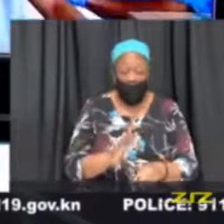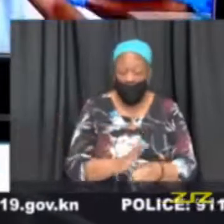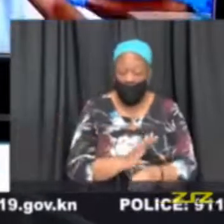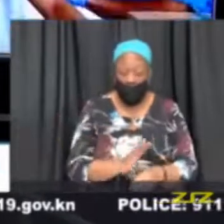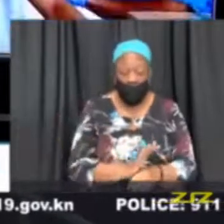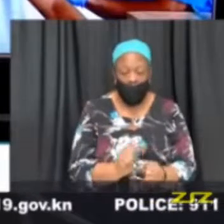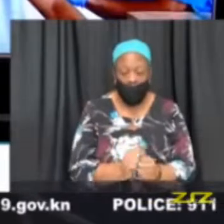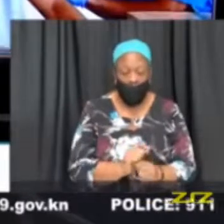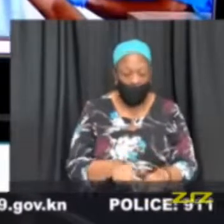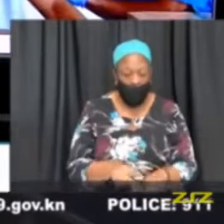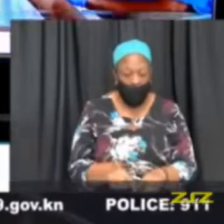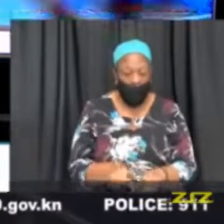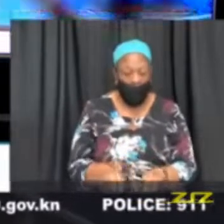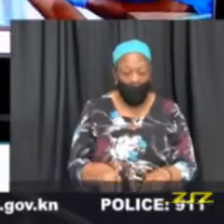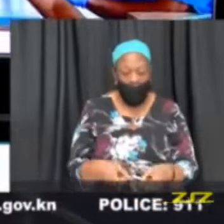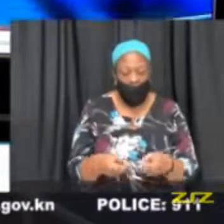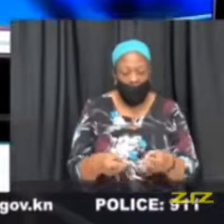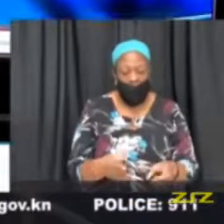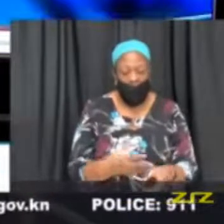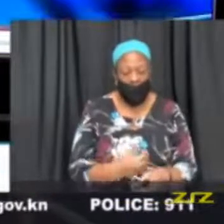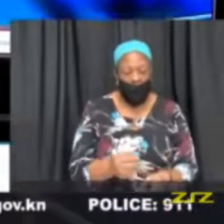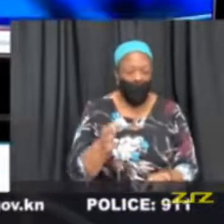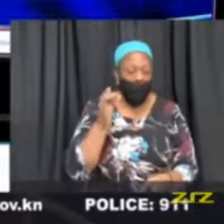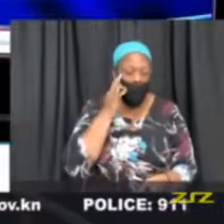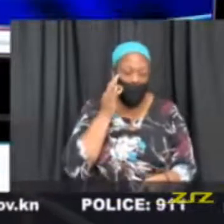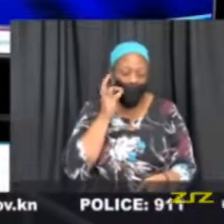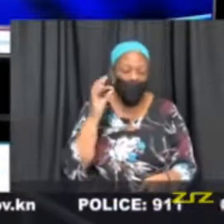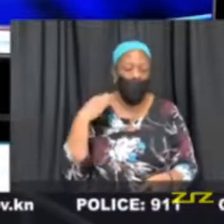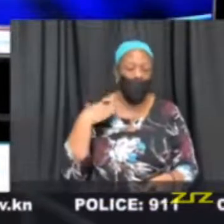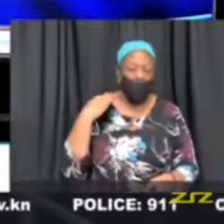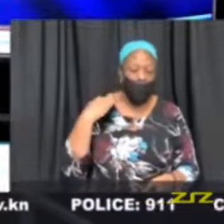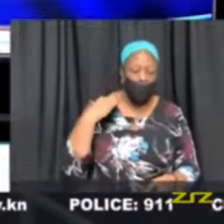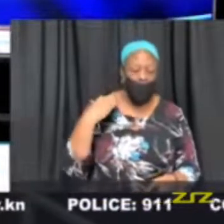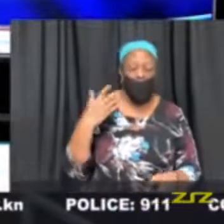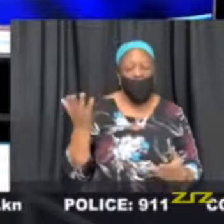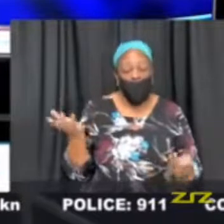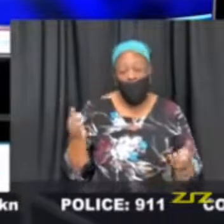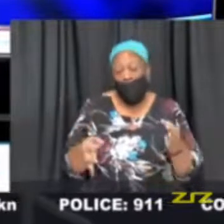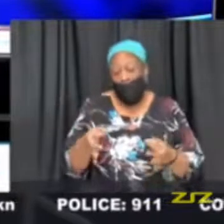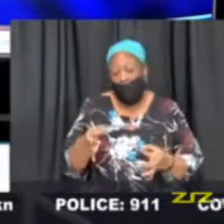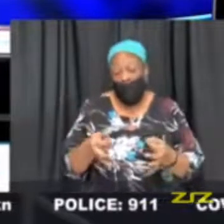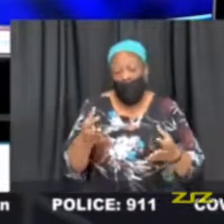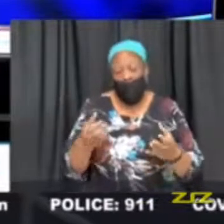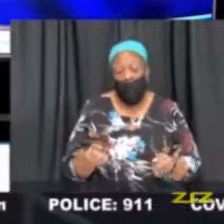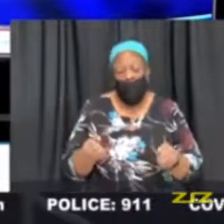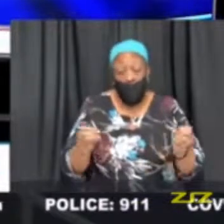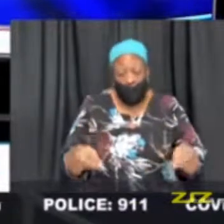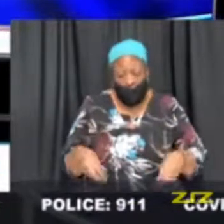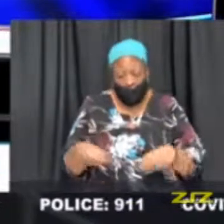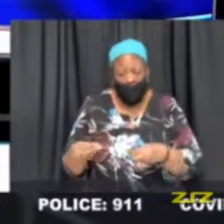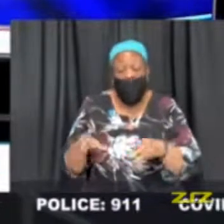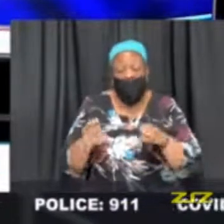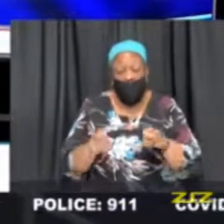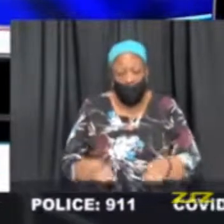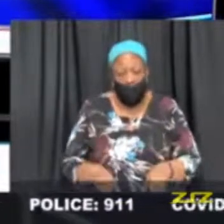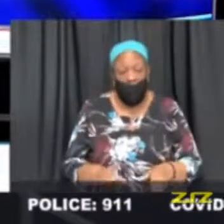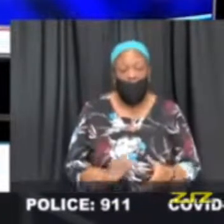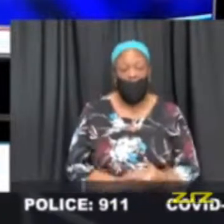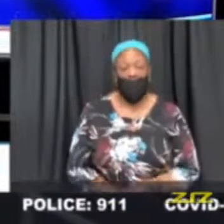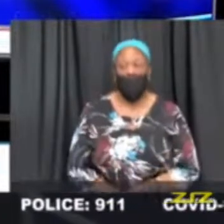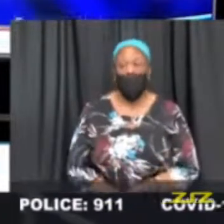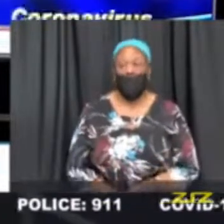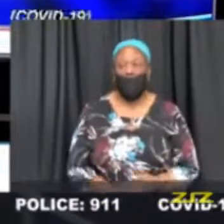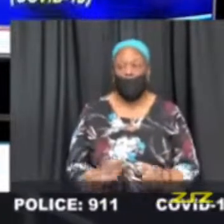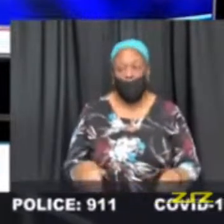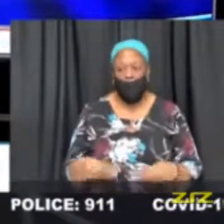finalized the terms and conditions of agreement for sending this container, we will